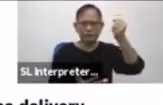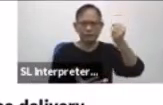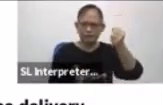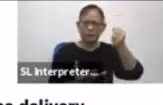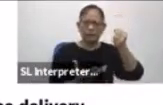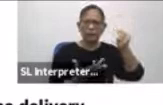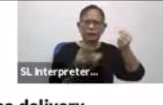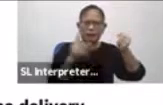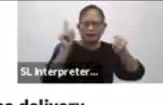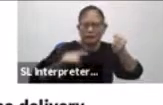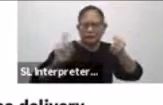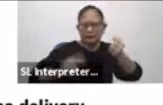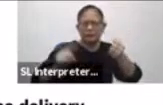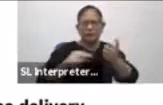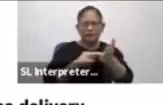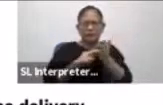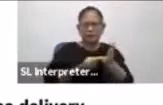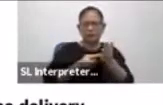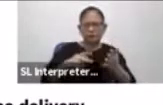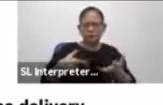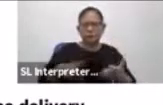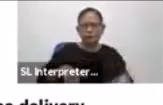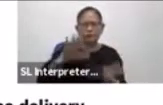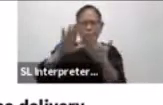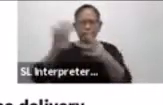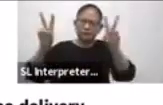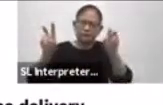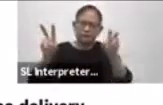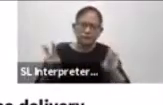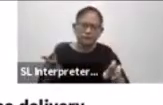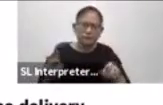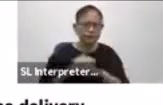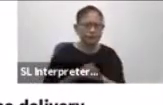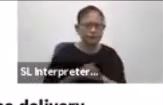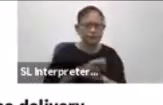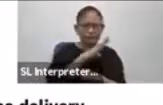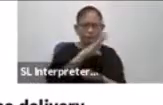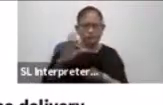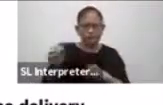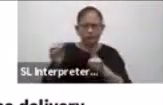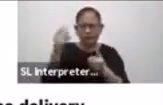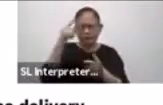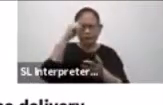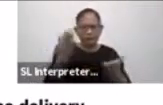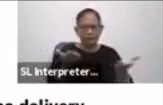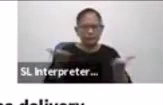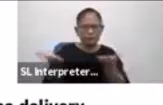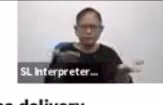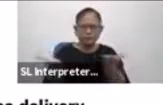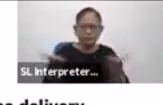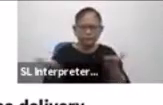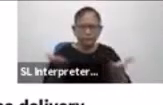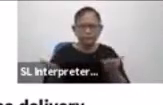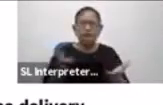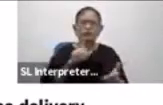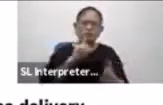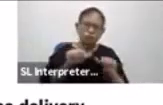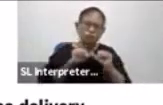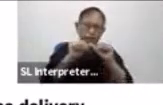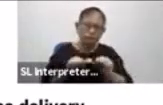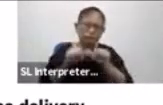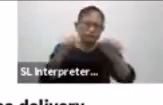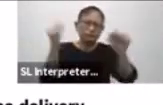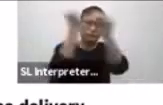and the magnitude of the issue. Remote delivery of GBV services is continuing to be a challenge. We need